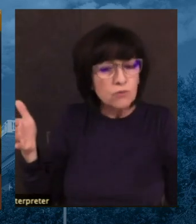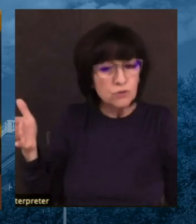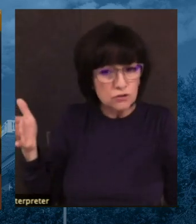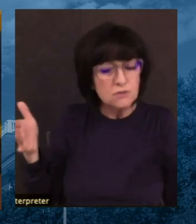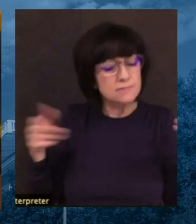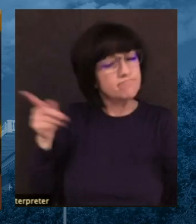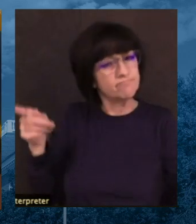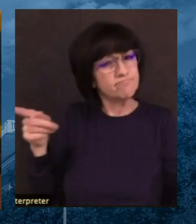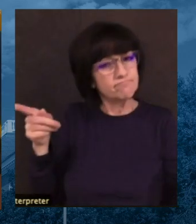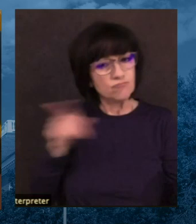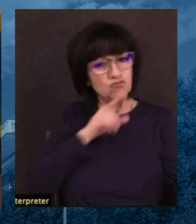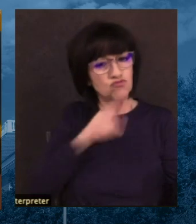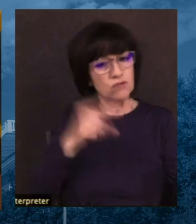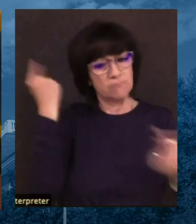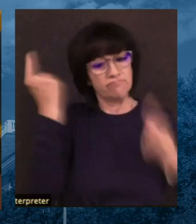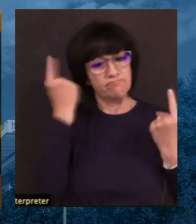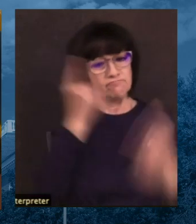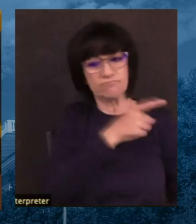by